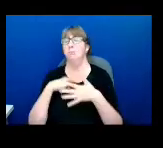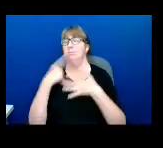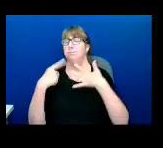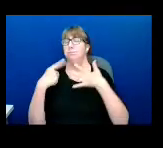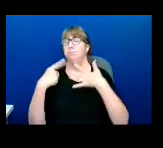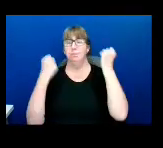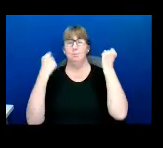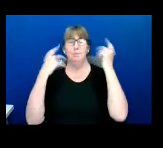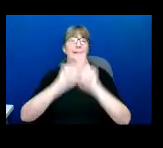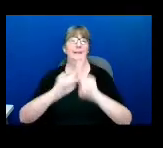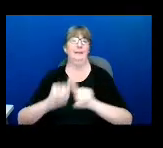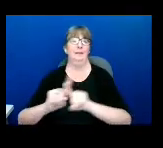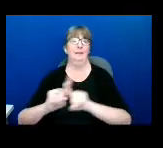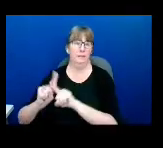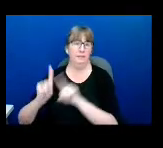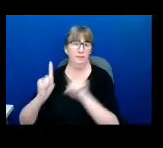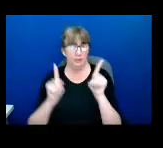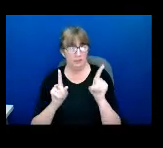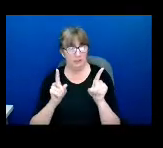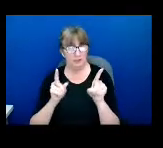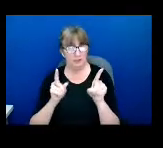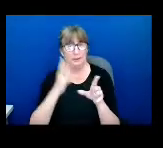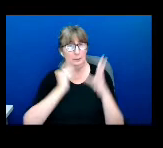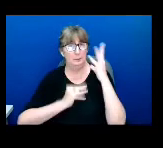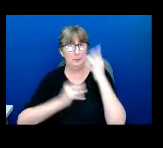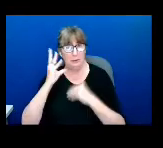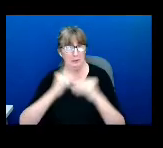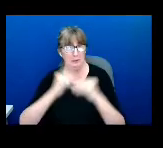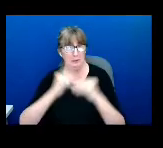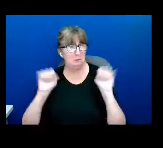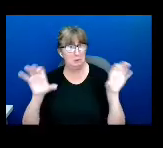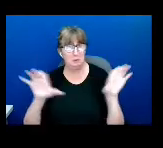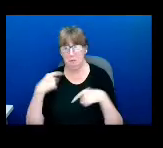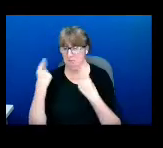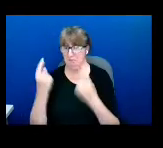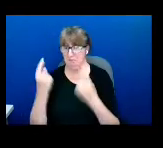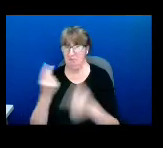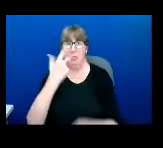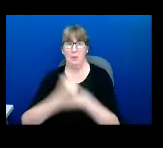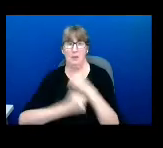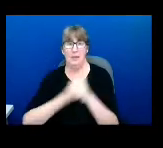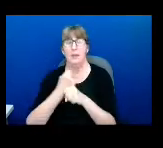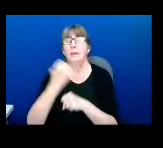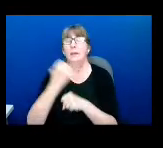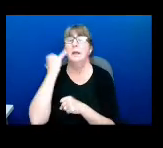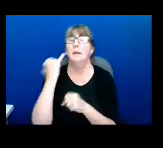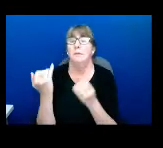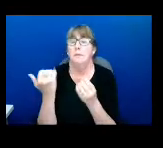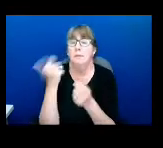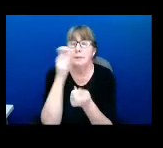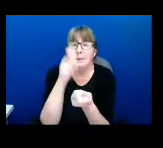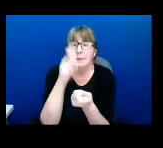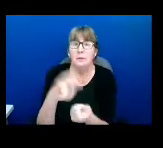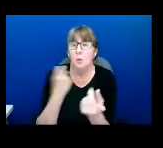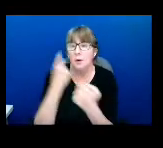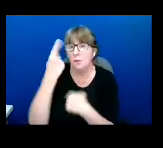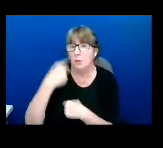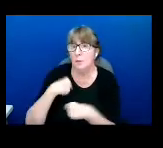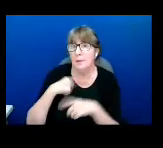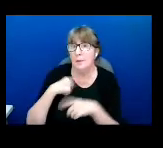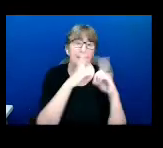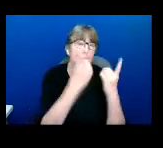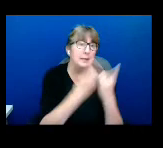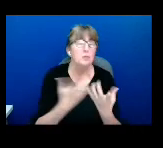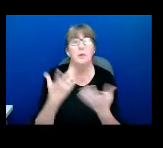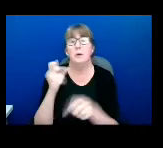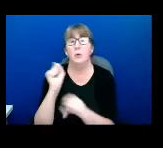3 years in the program. If you all have any specific questions for me at the district level, working with principals and teachers,